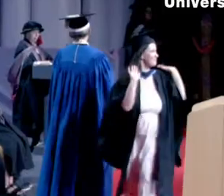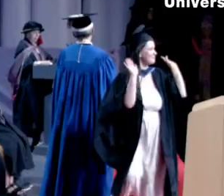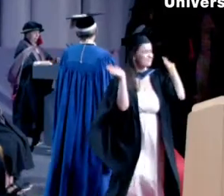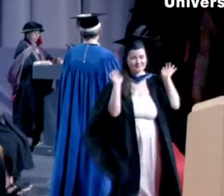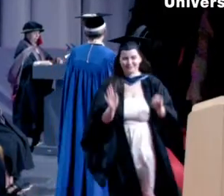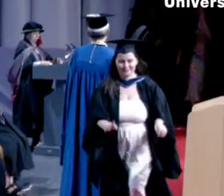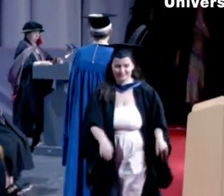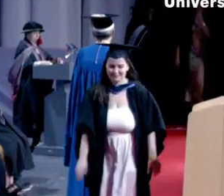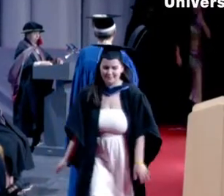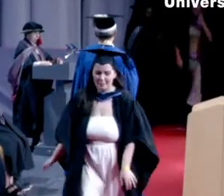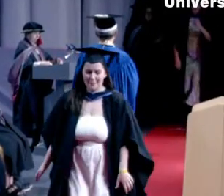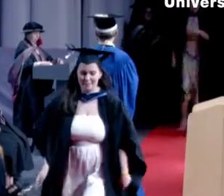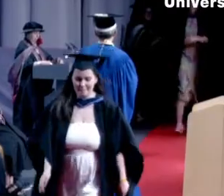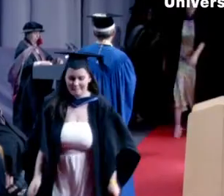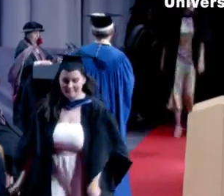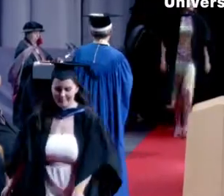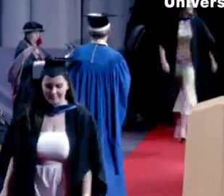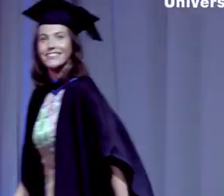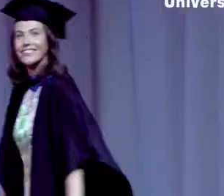Amelia Nichols.